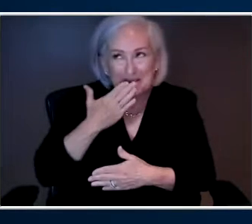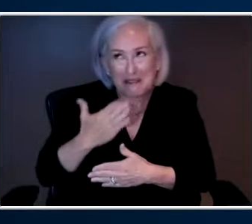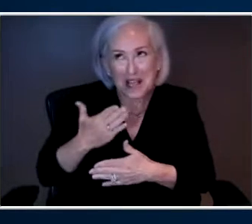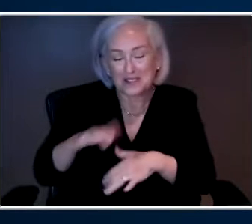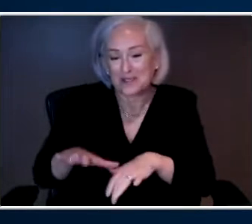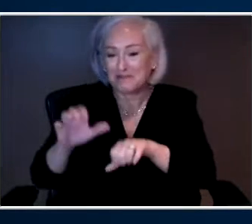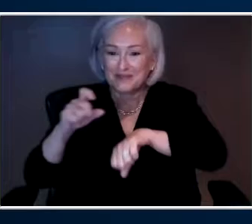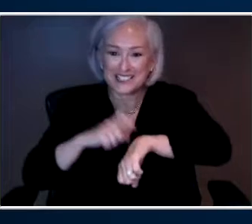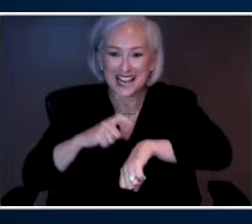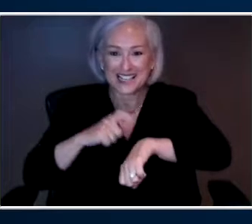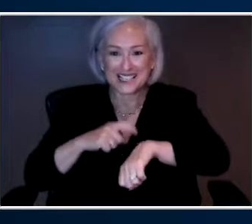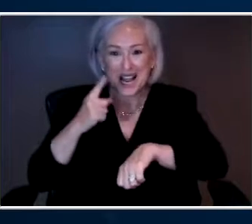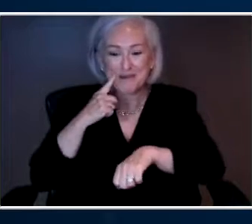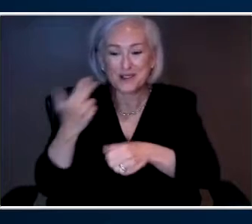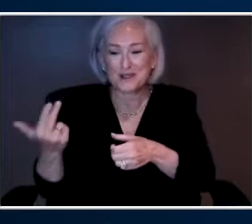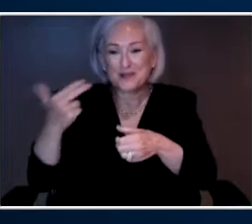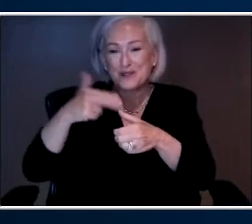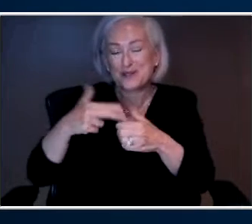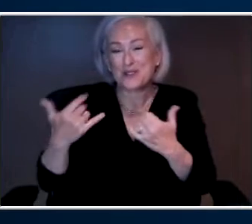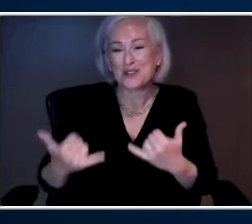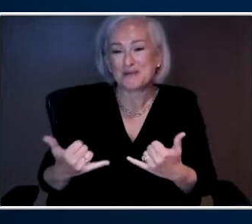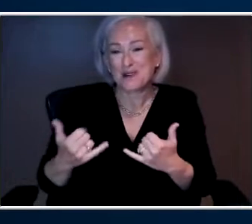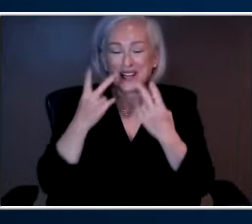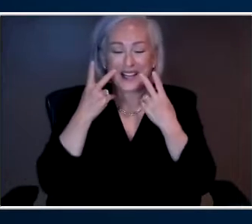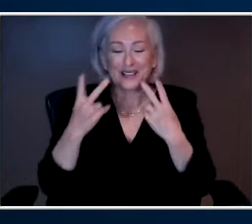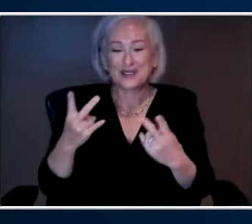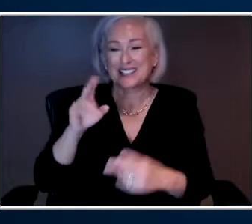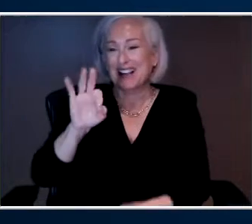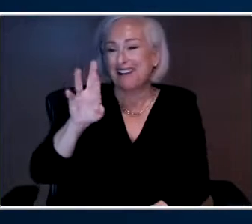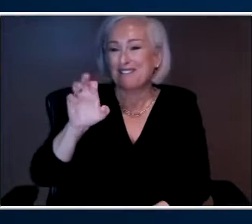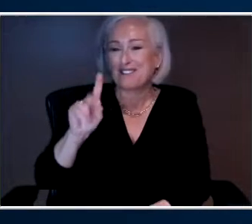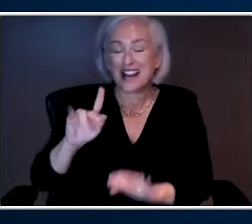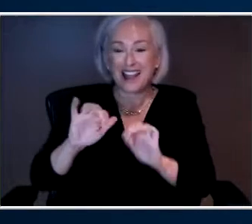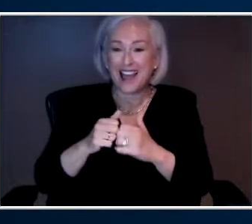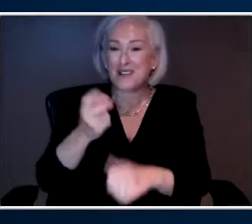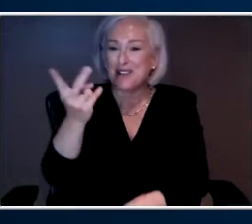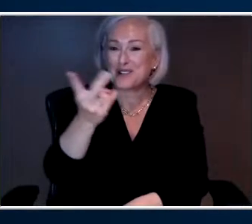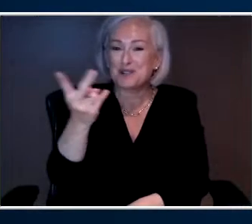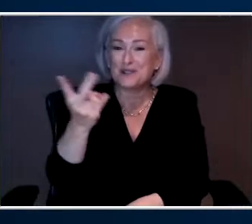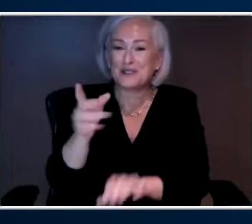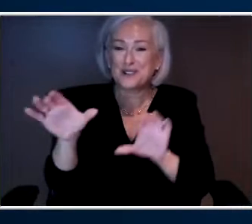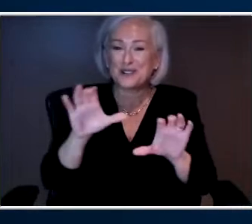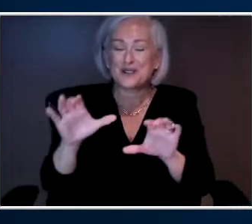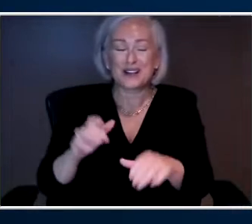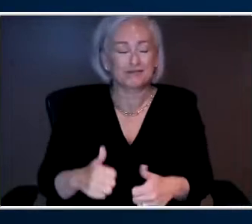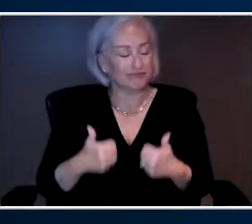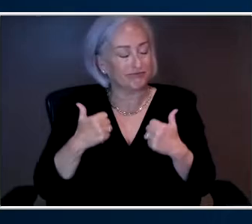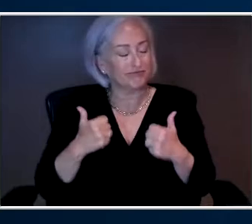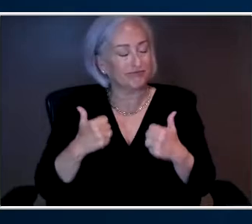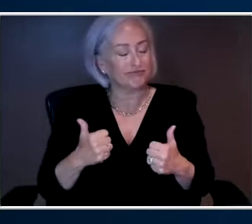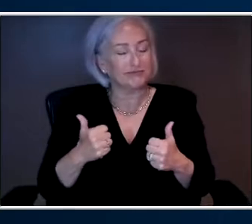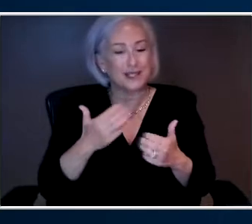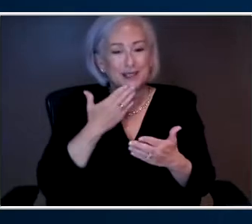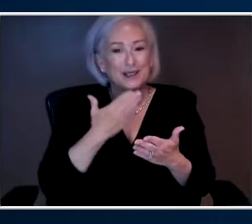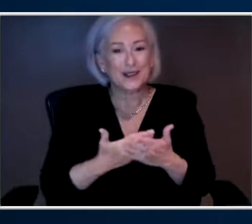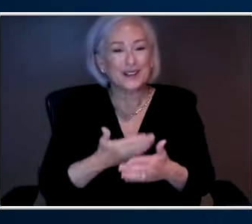for us and to see Frank. How are you two doing this morning? We're good. Hey, good